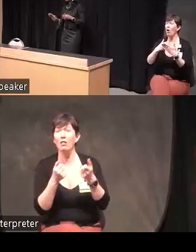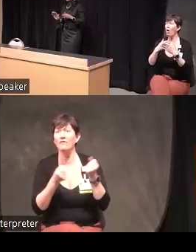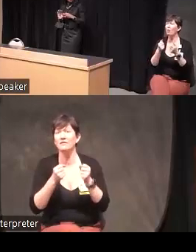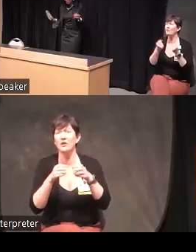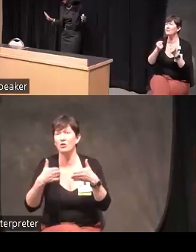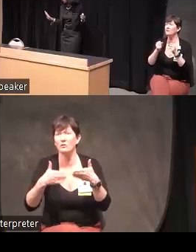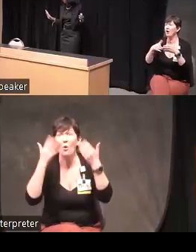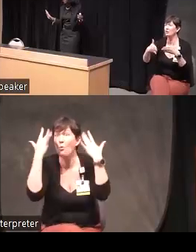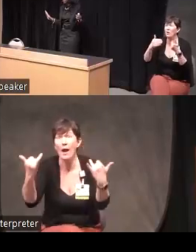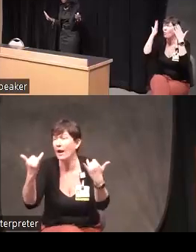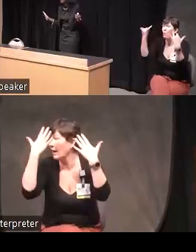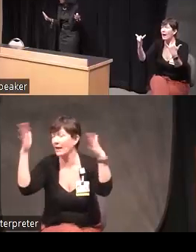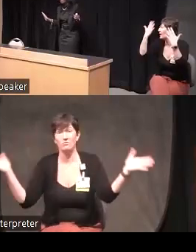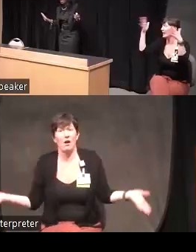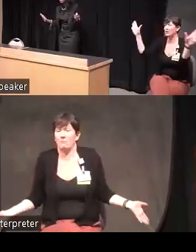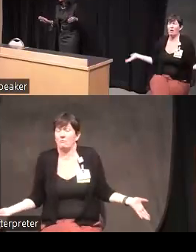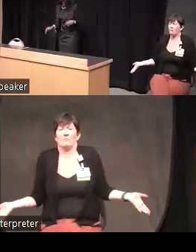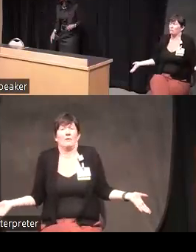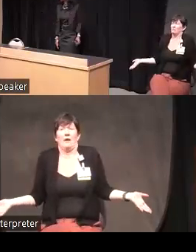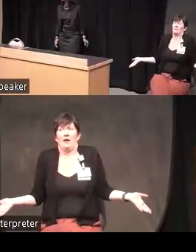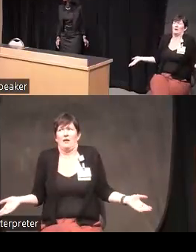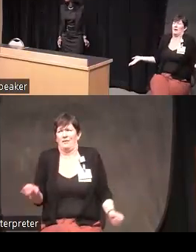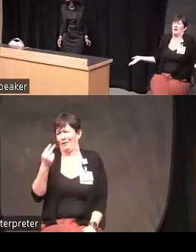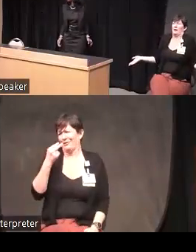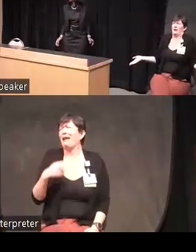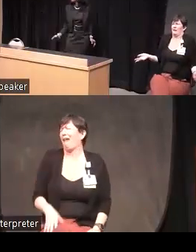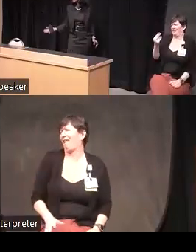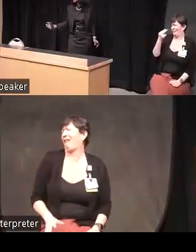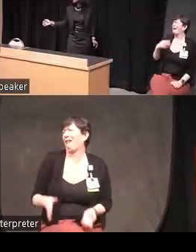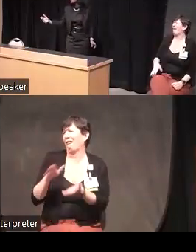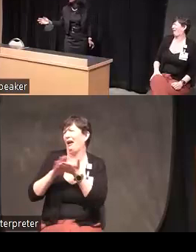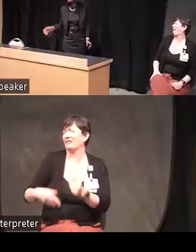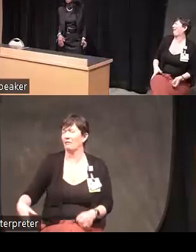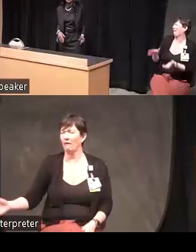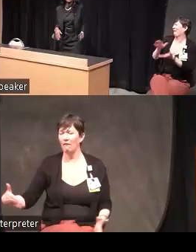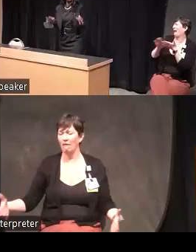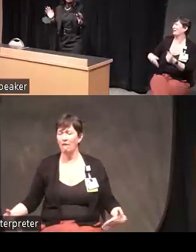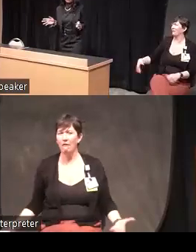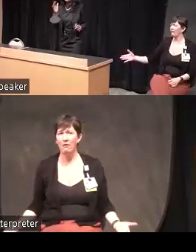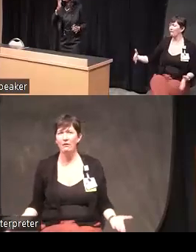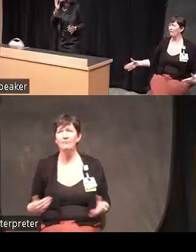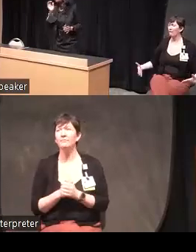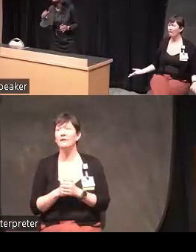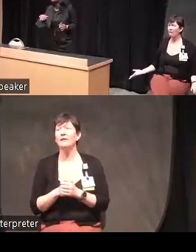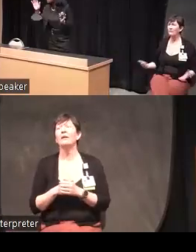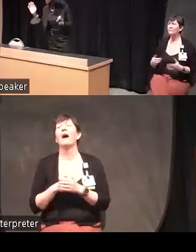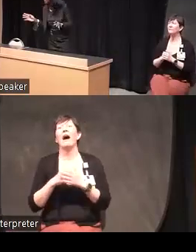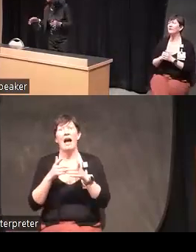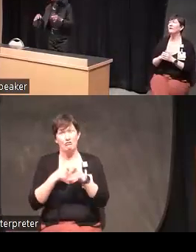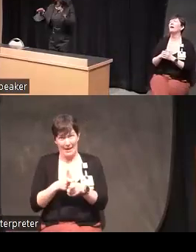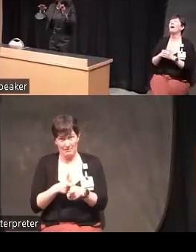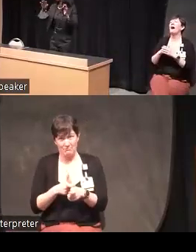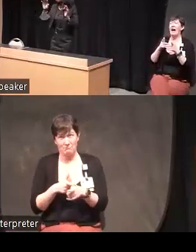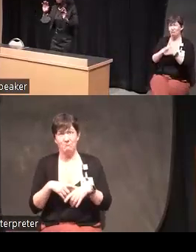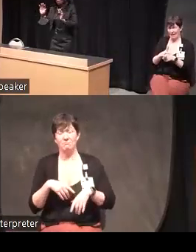do. No explanation. And he just looks at me and goes, nice. And he closes it. Let me tell you, fast forward, I did the